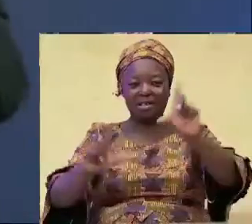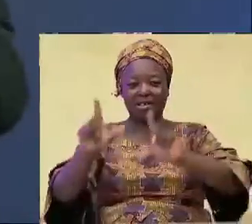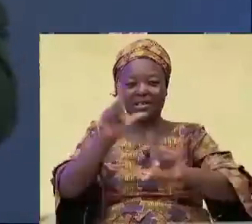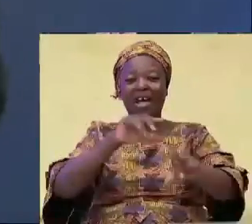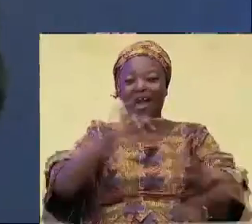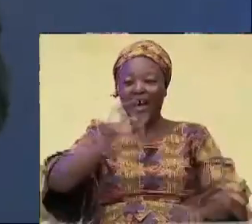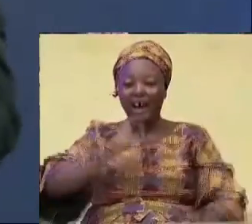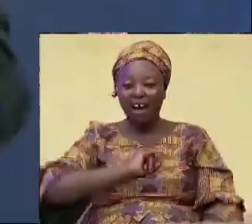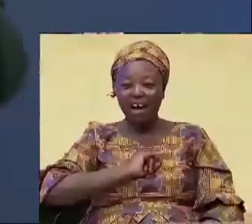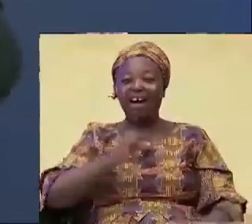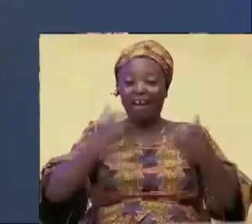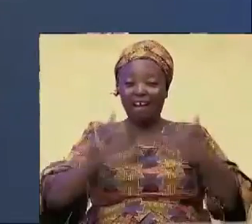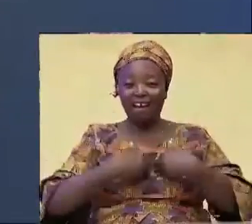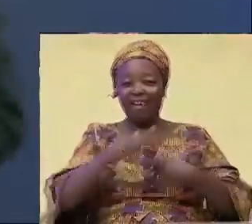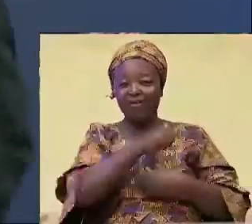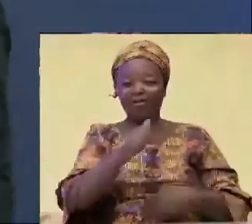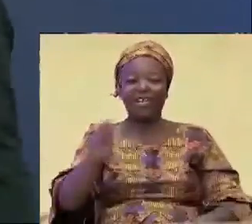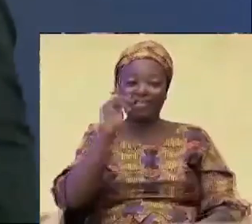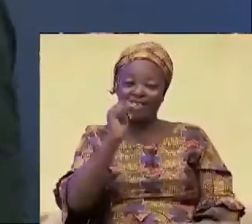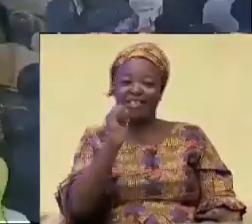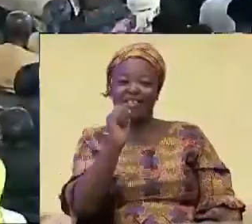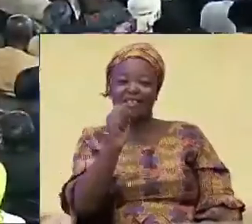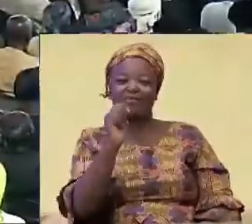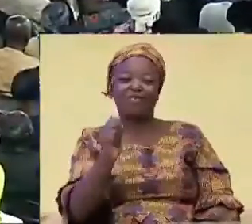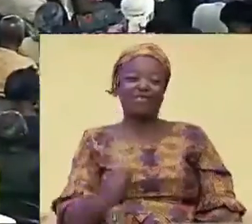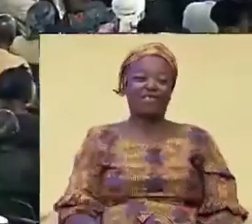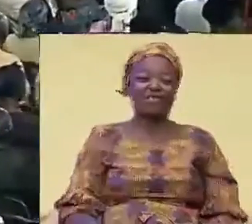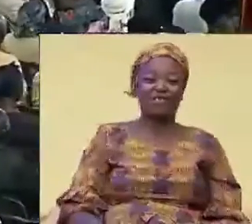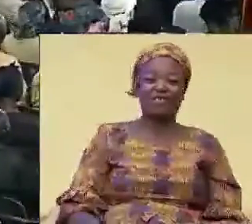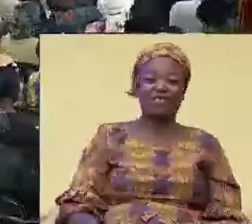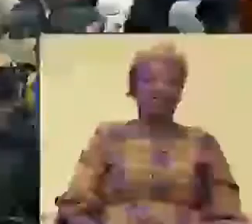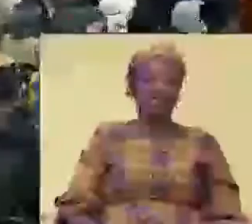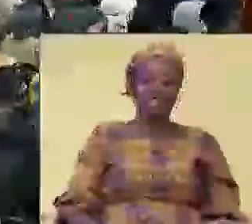I have a testimony.